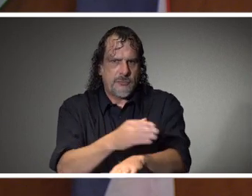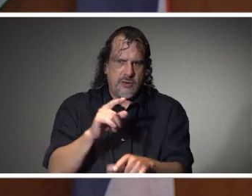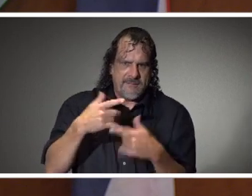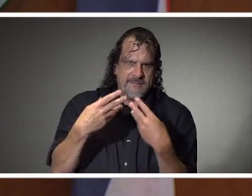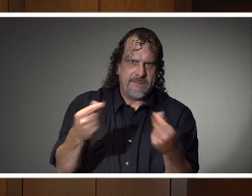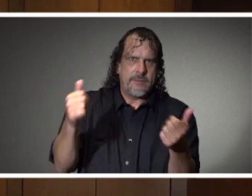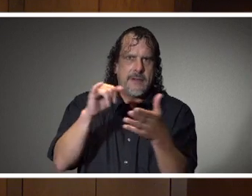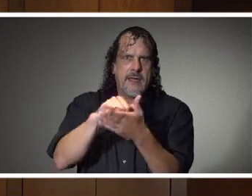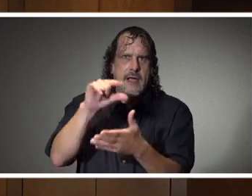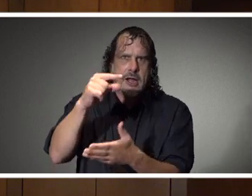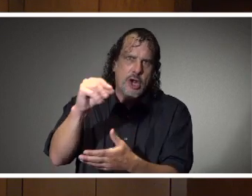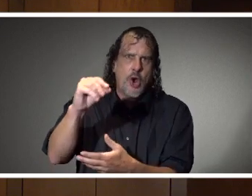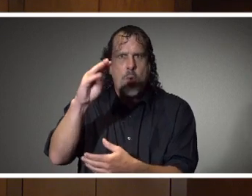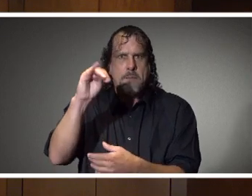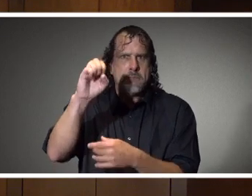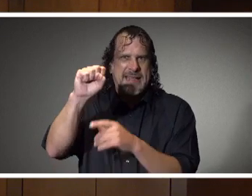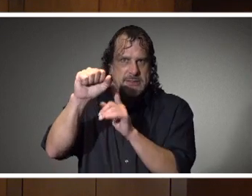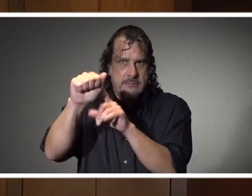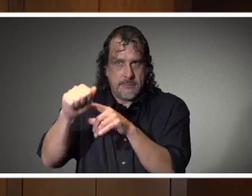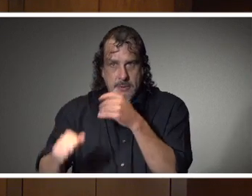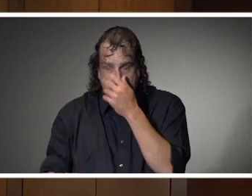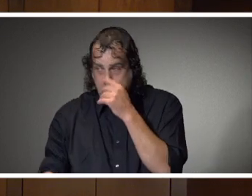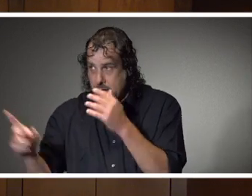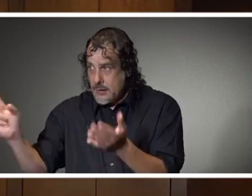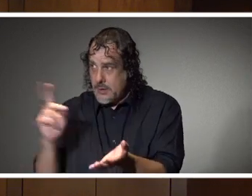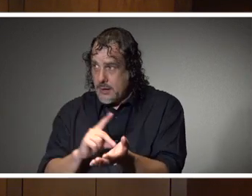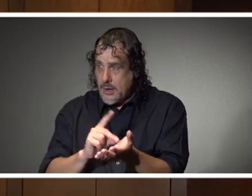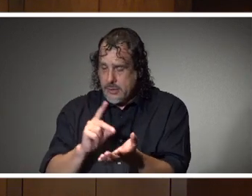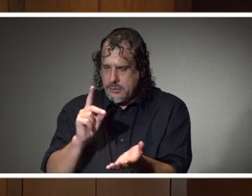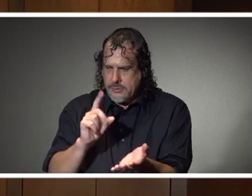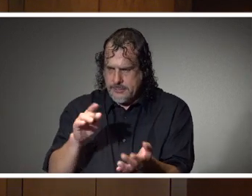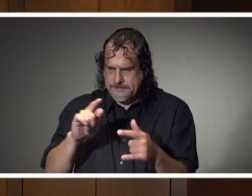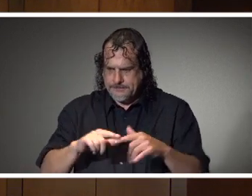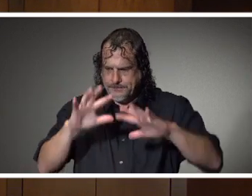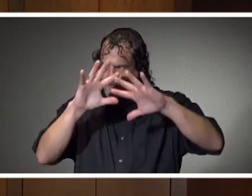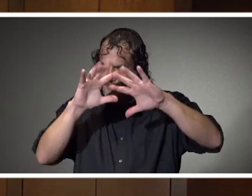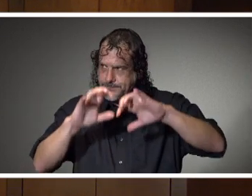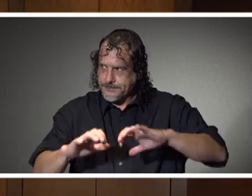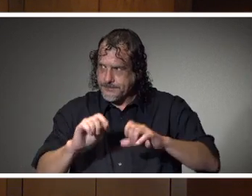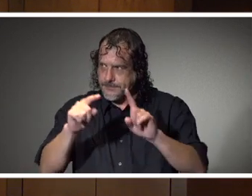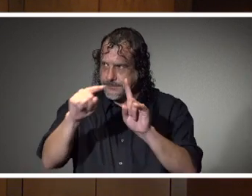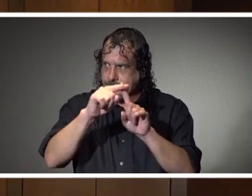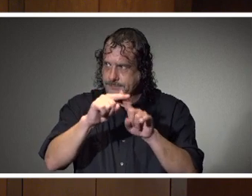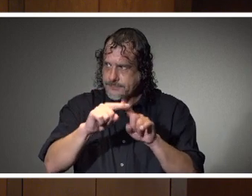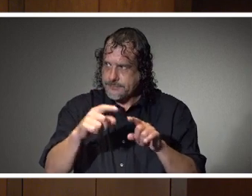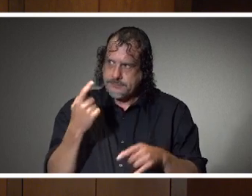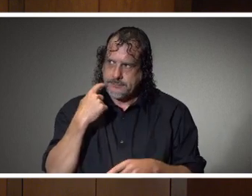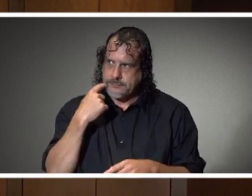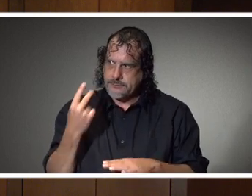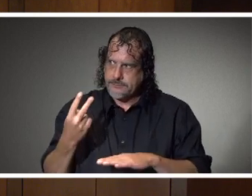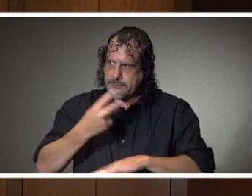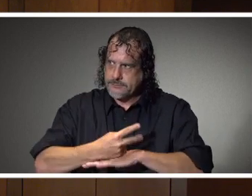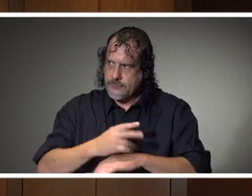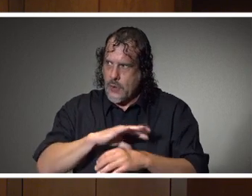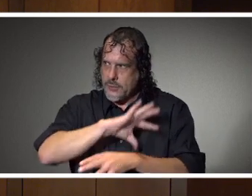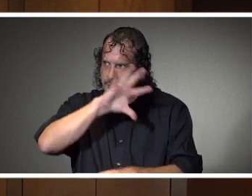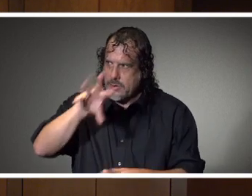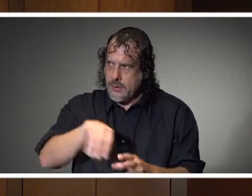done. Joe? Dr. Dobbs, do you have a breakdown on the positive cases for the past 2 days, or just all lumped